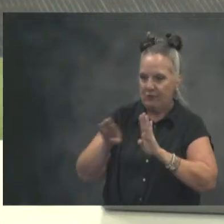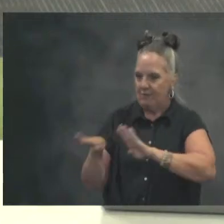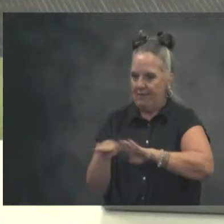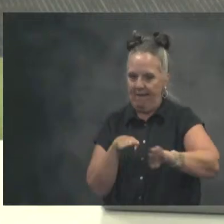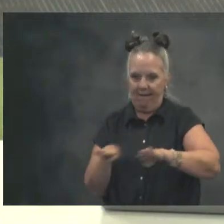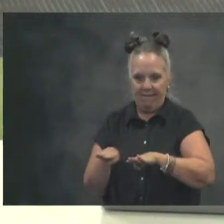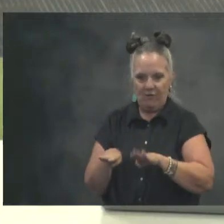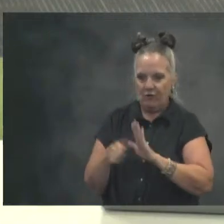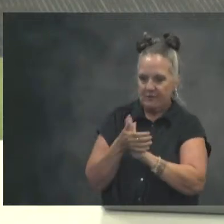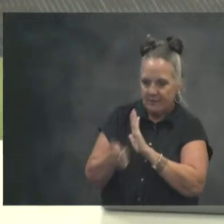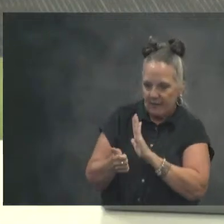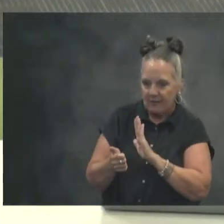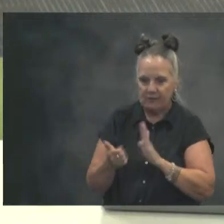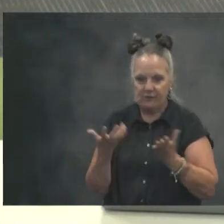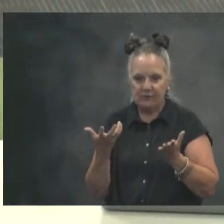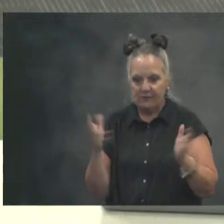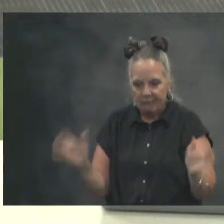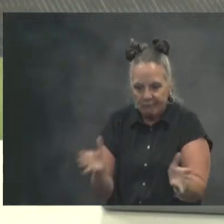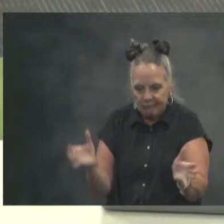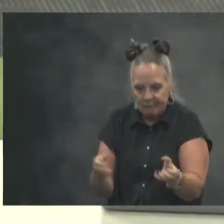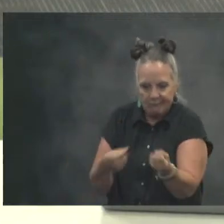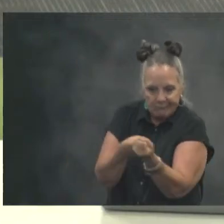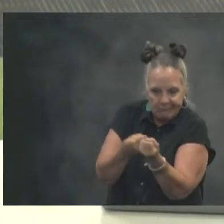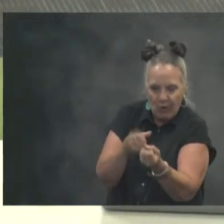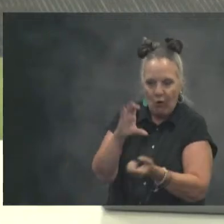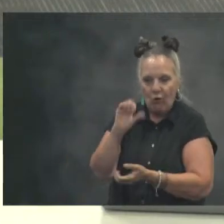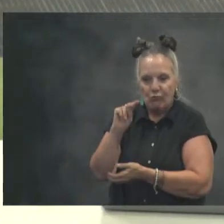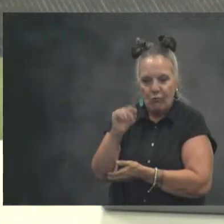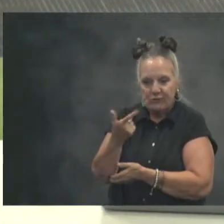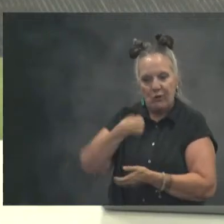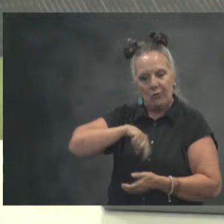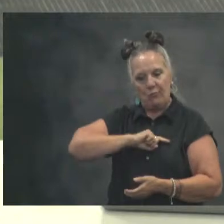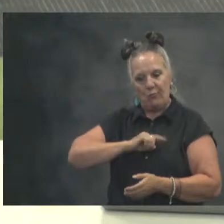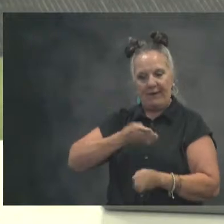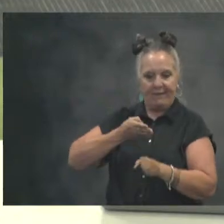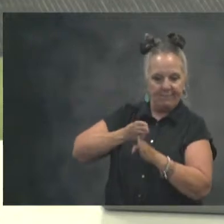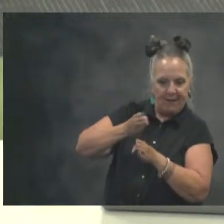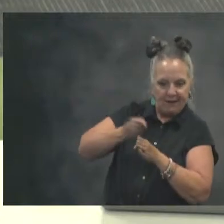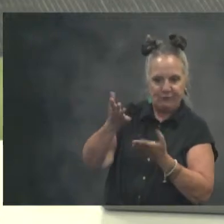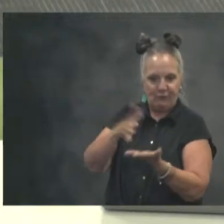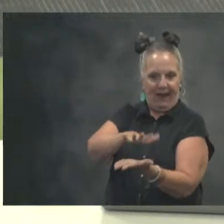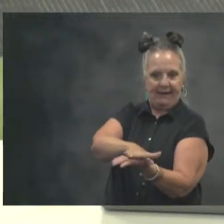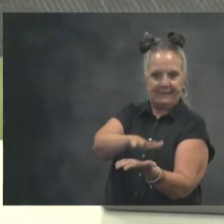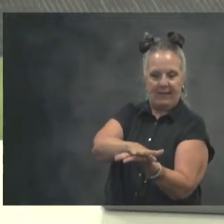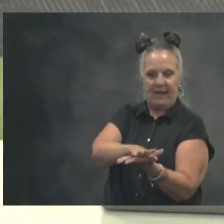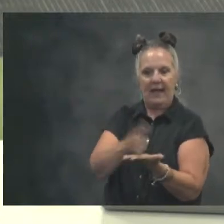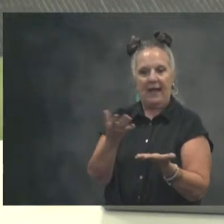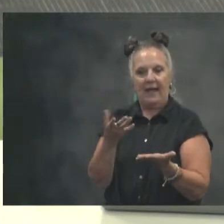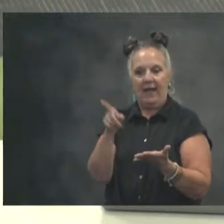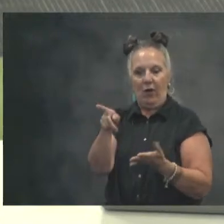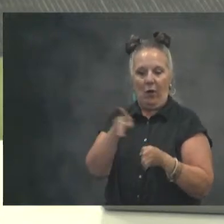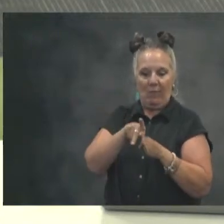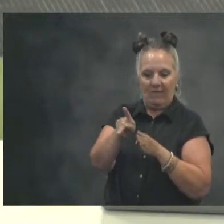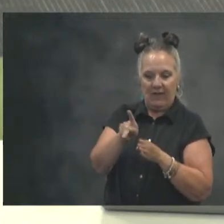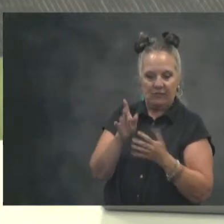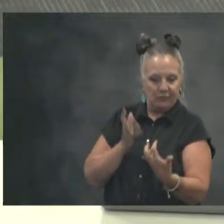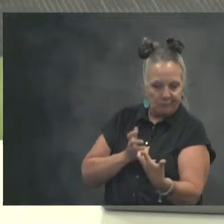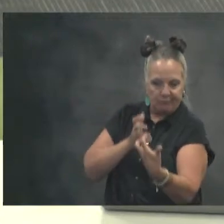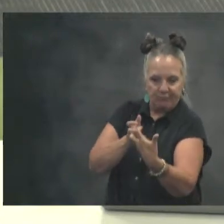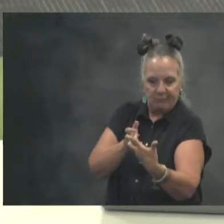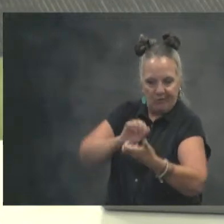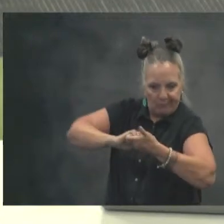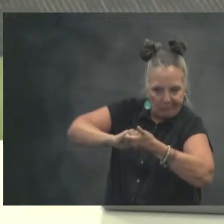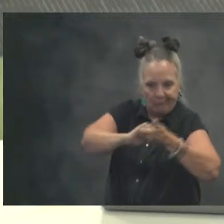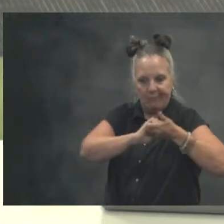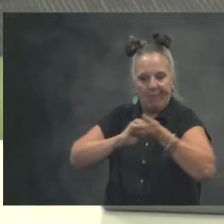skill coaching, we majored in education of academia. So having these professionals as part of our staff is such an asset